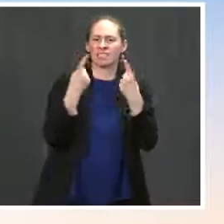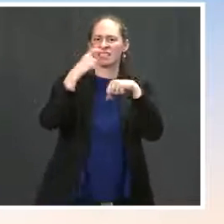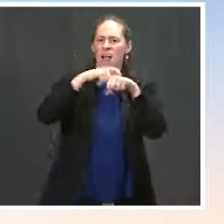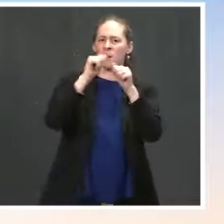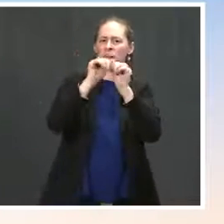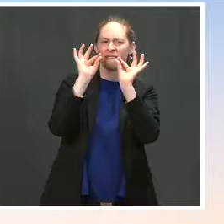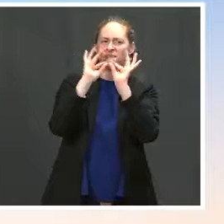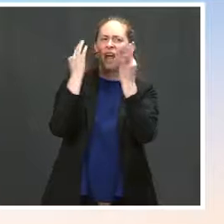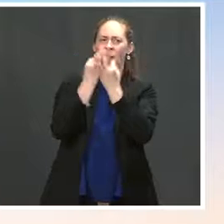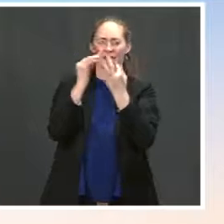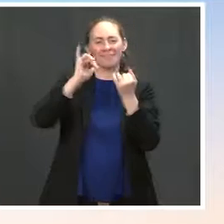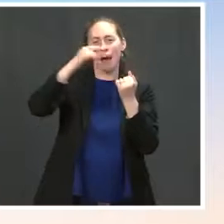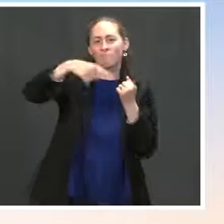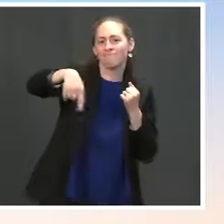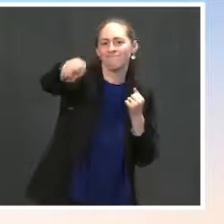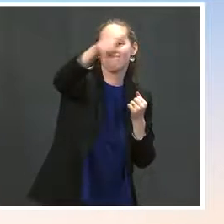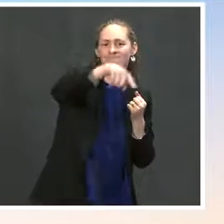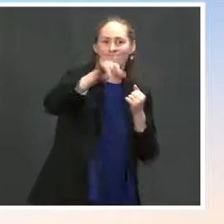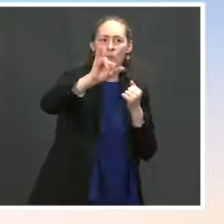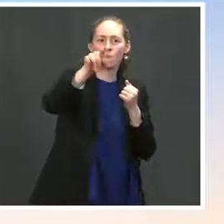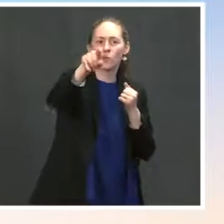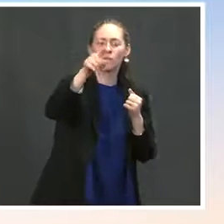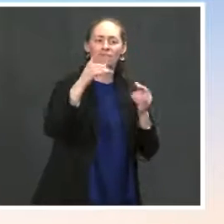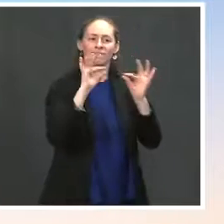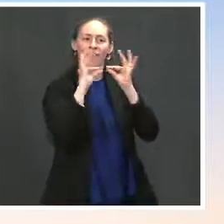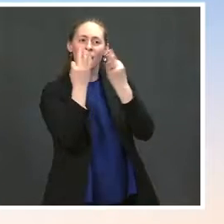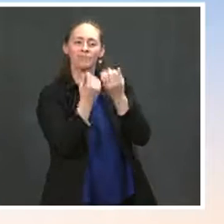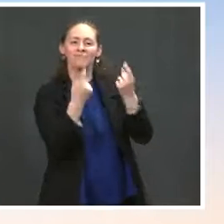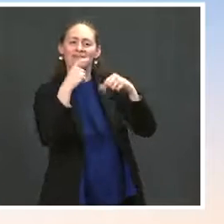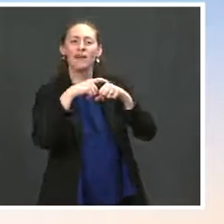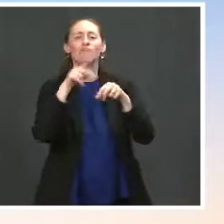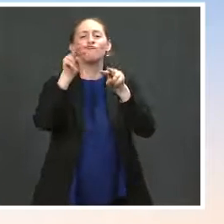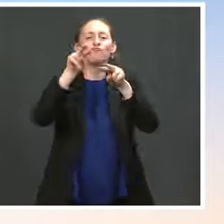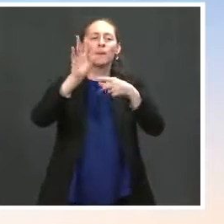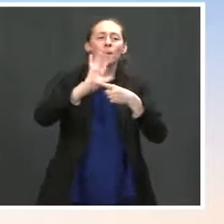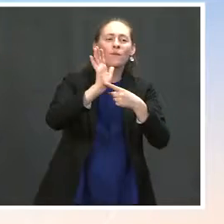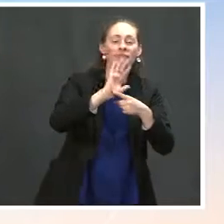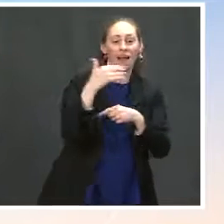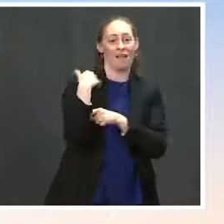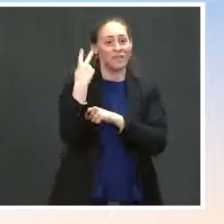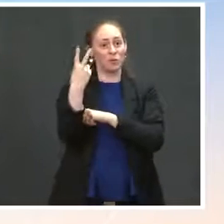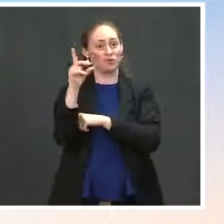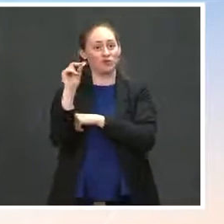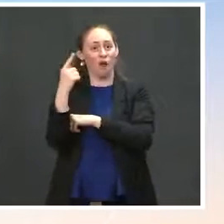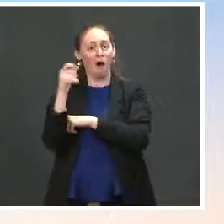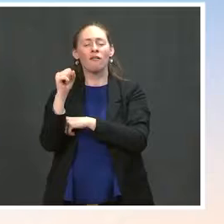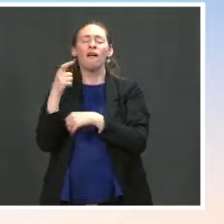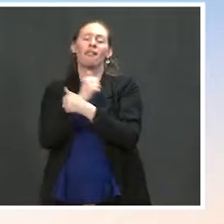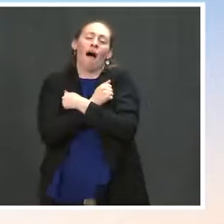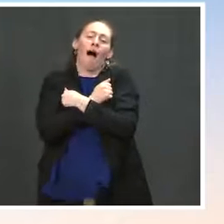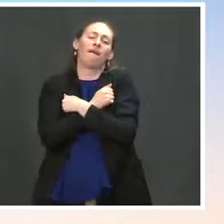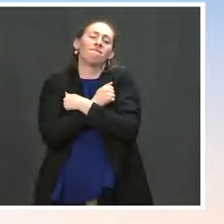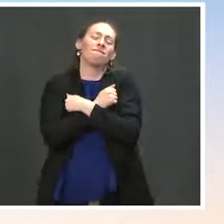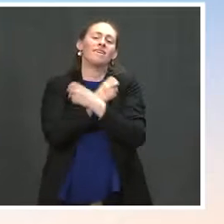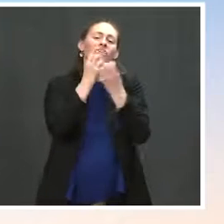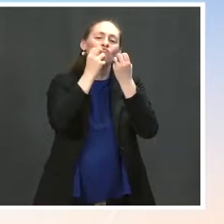many Americans, of course, he enjoys movies, and he has 2 dogs he loves, and, I would